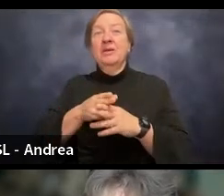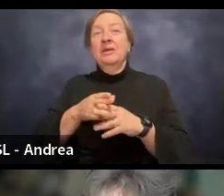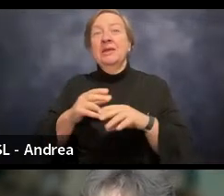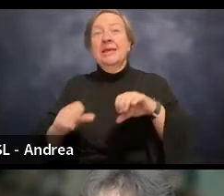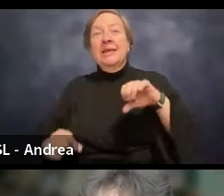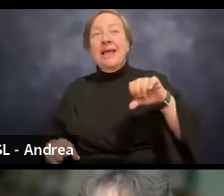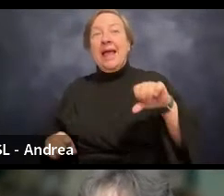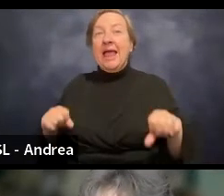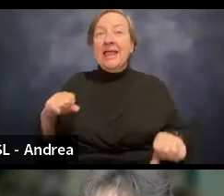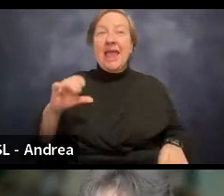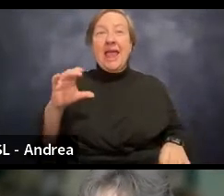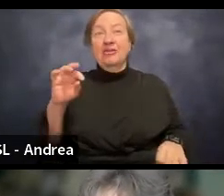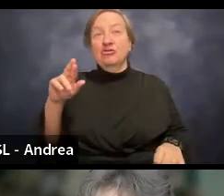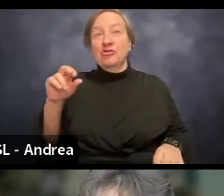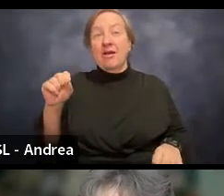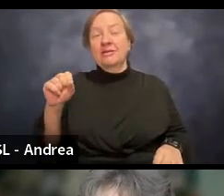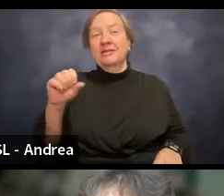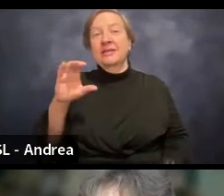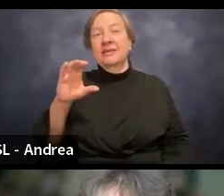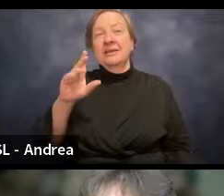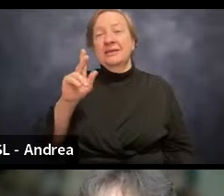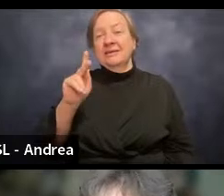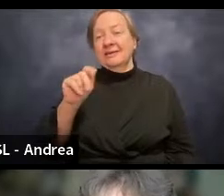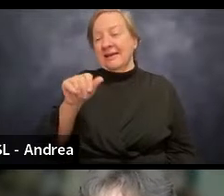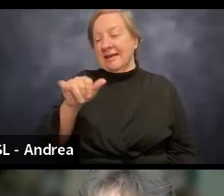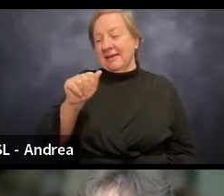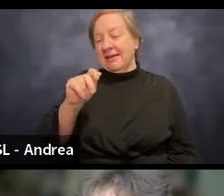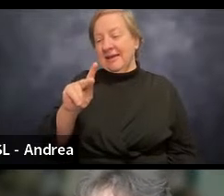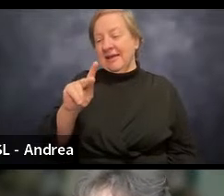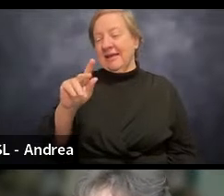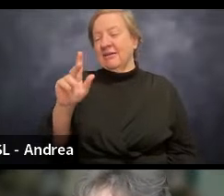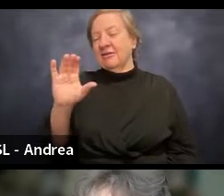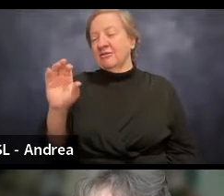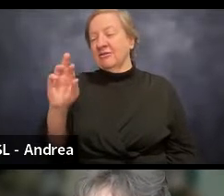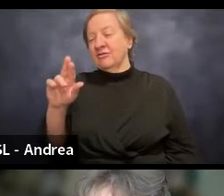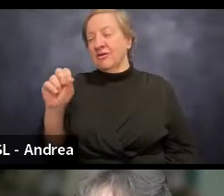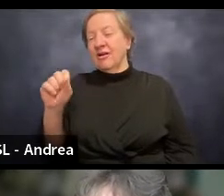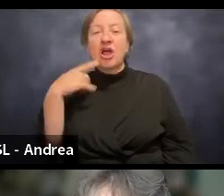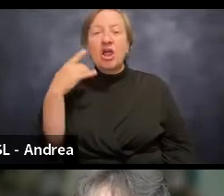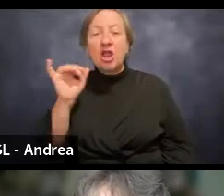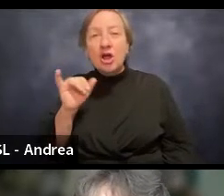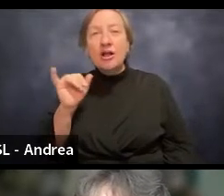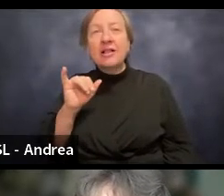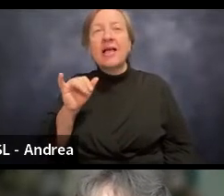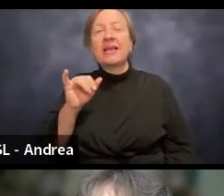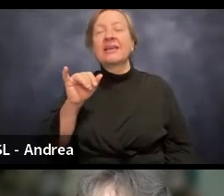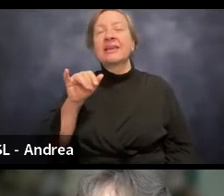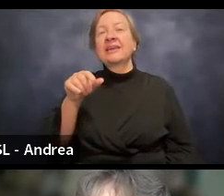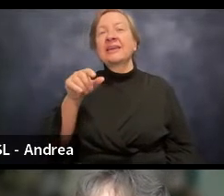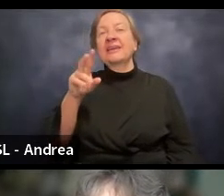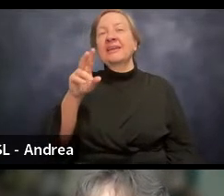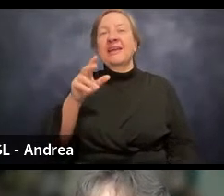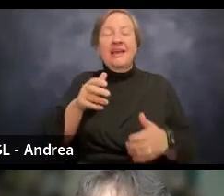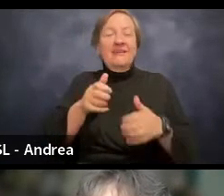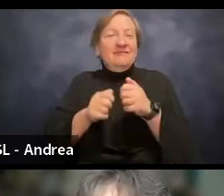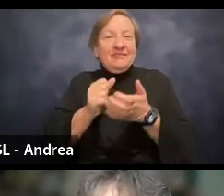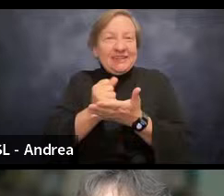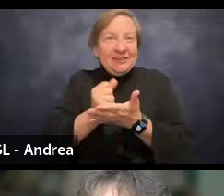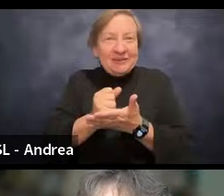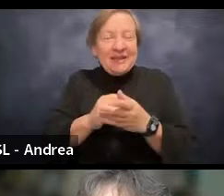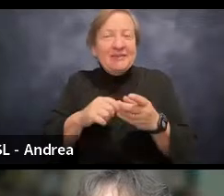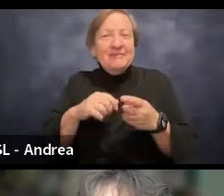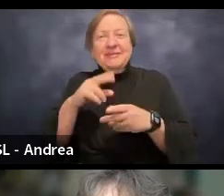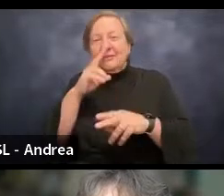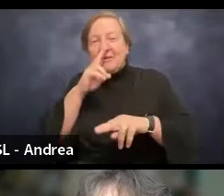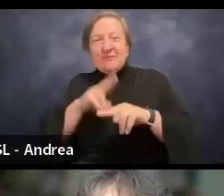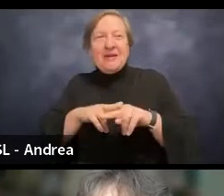cross. Thank Which you. it looked like a video game. It looked like so much fun. I cannot turn over in a kayak, but it looked awesome.